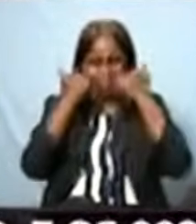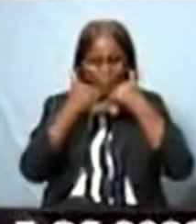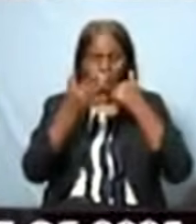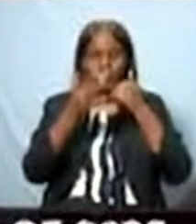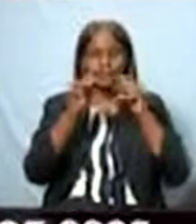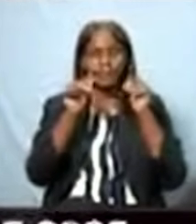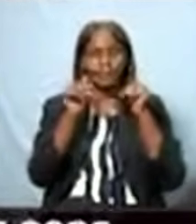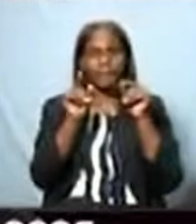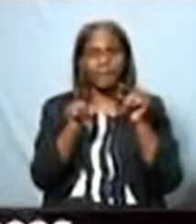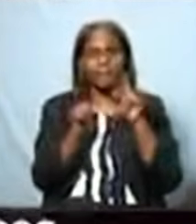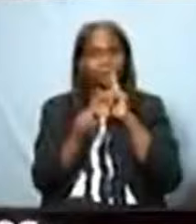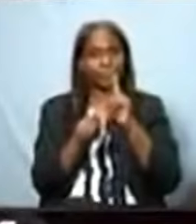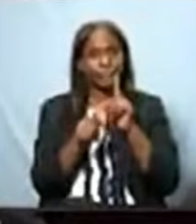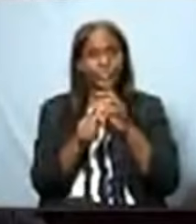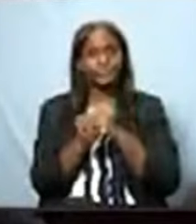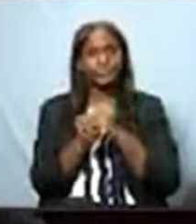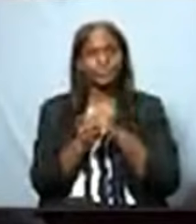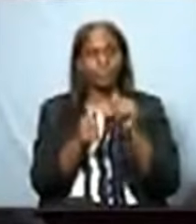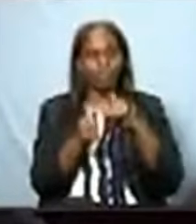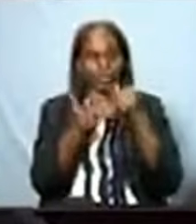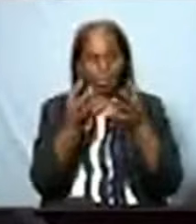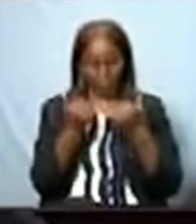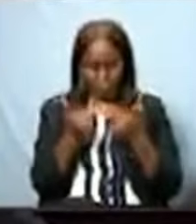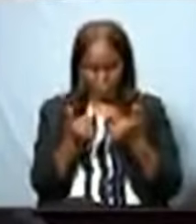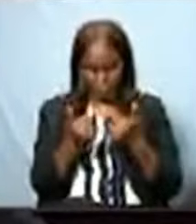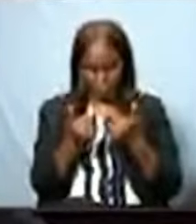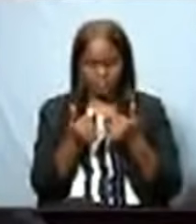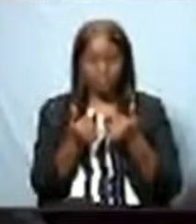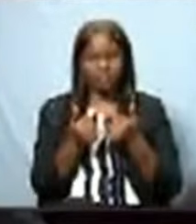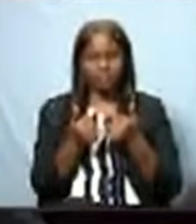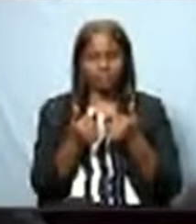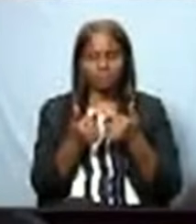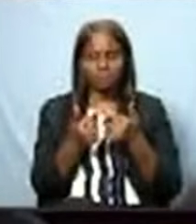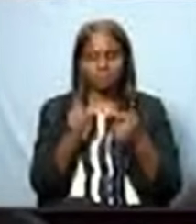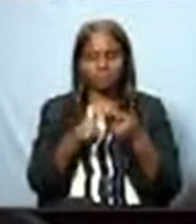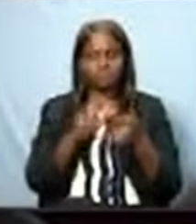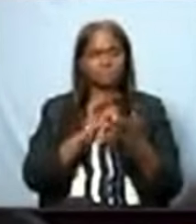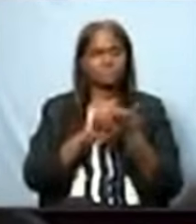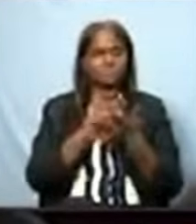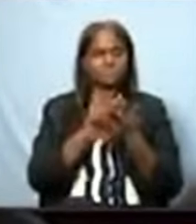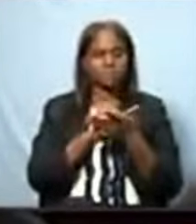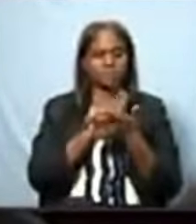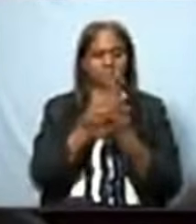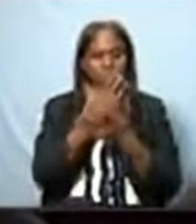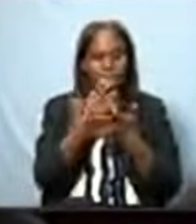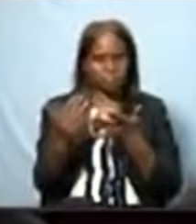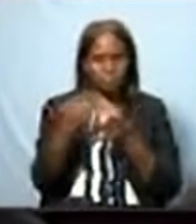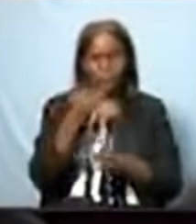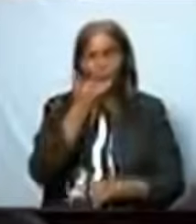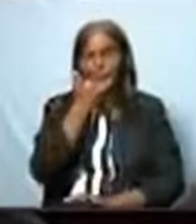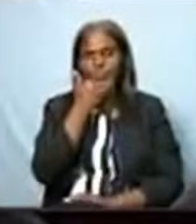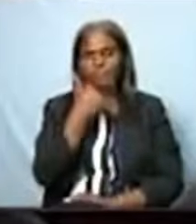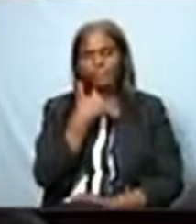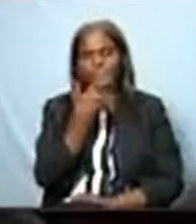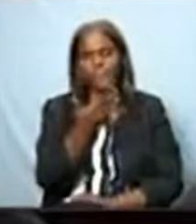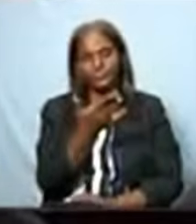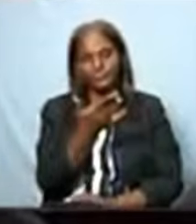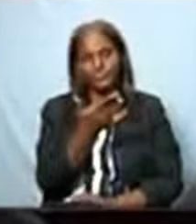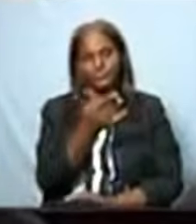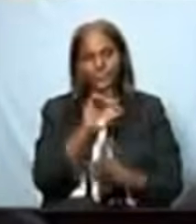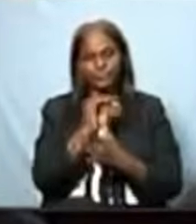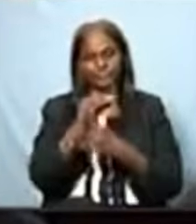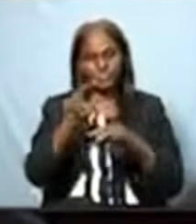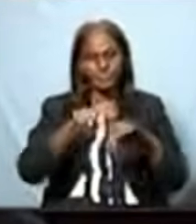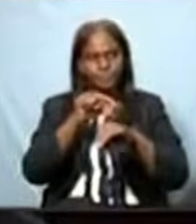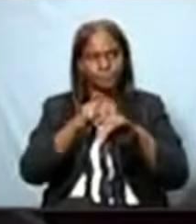that when we want to interpret whether something is illegal or it's in